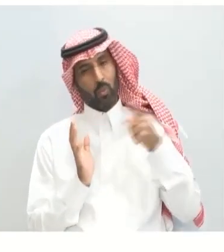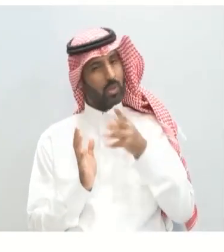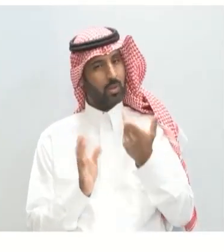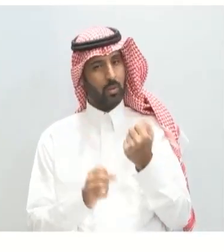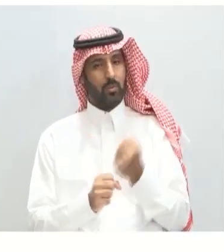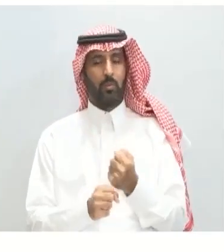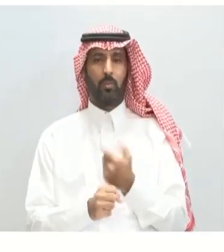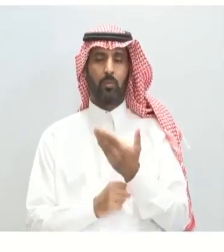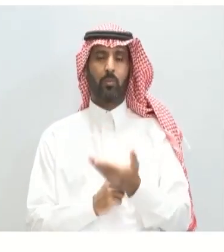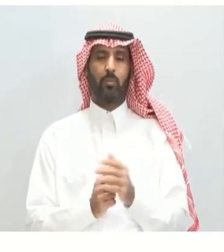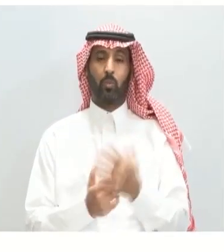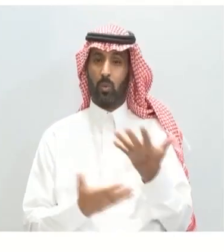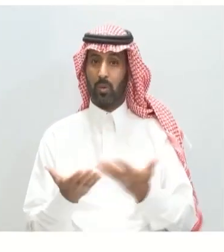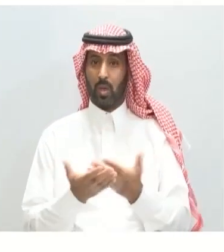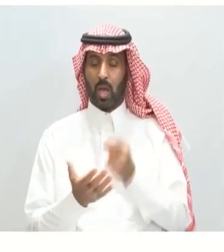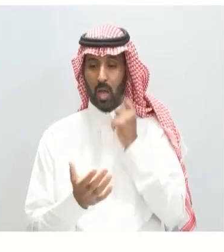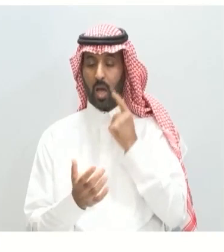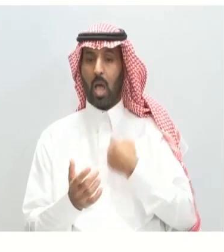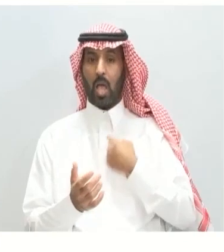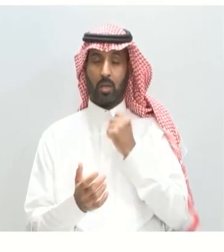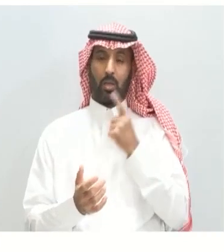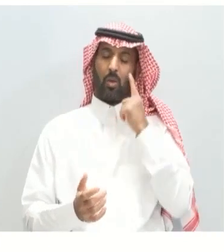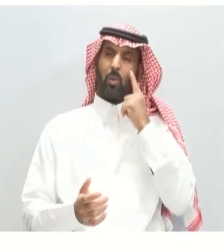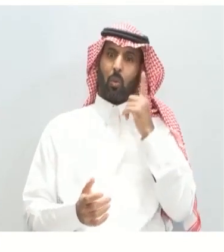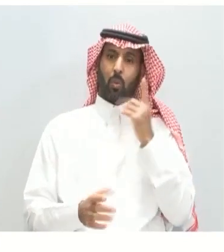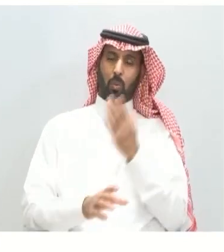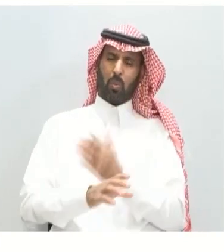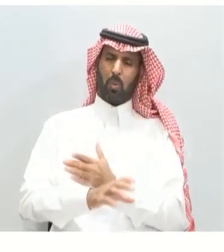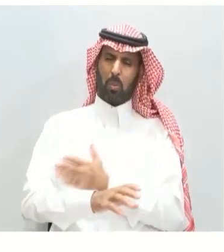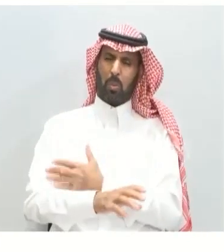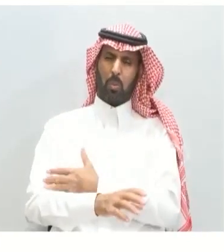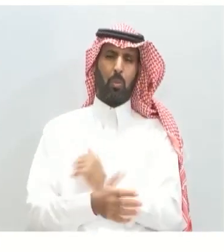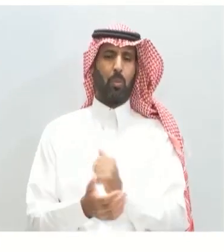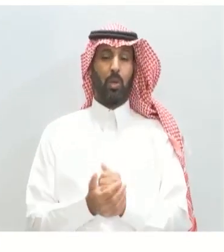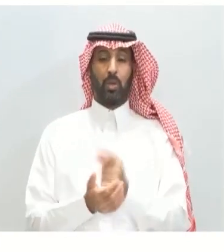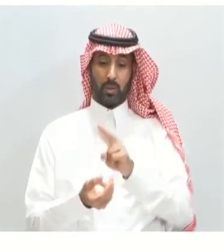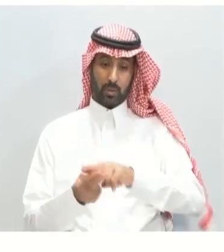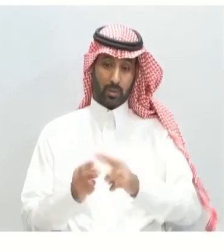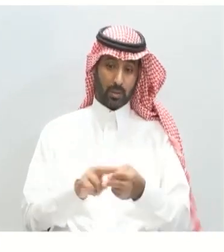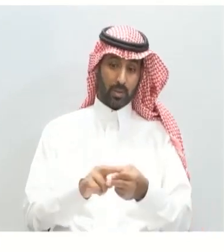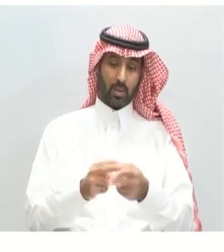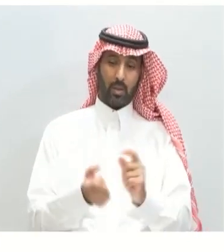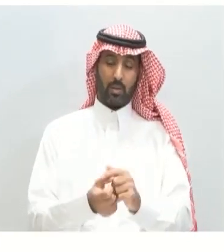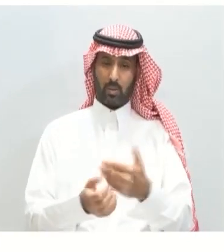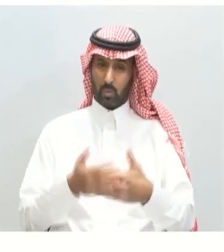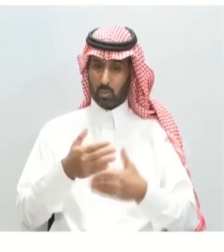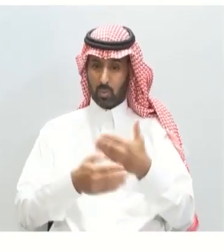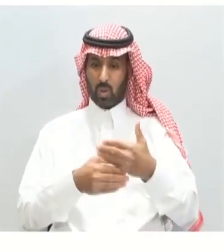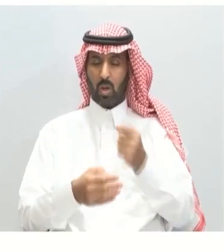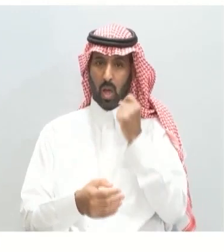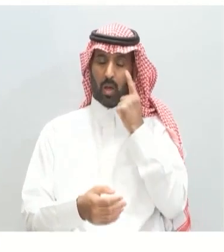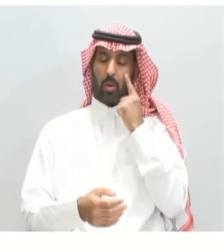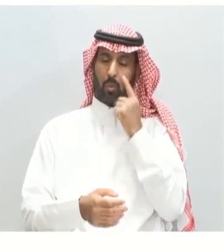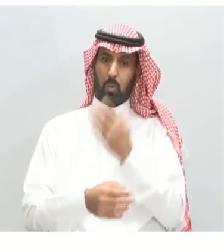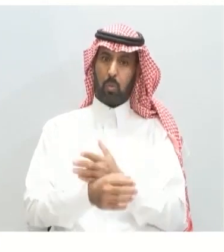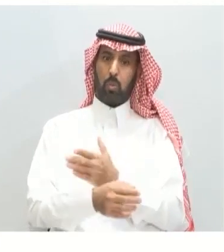enough sleep at night? I get very tired. So this is the change here, the development. I get